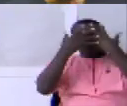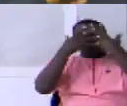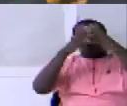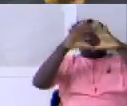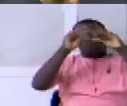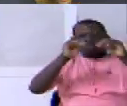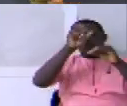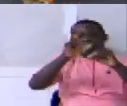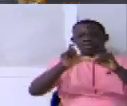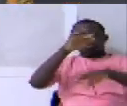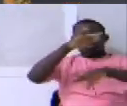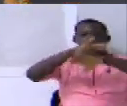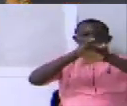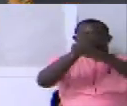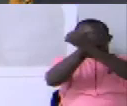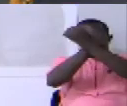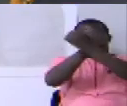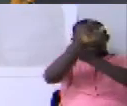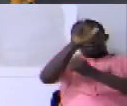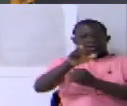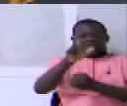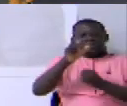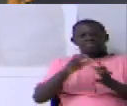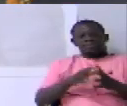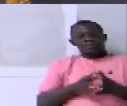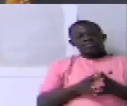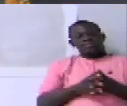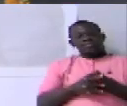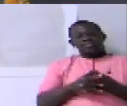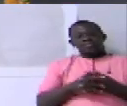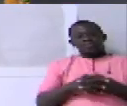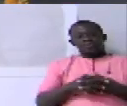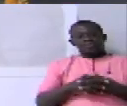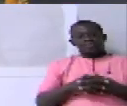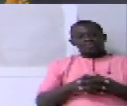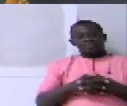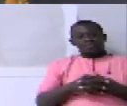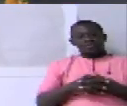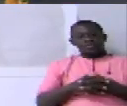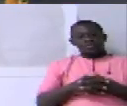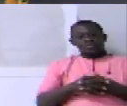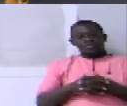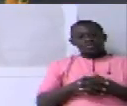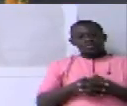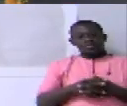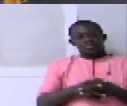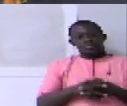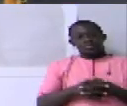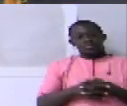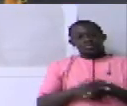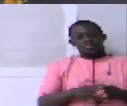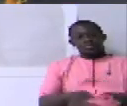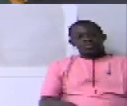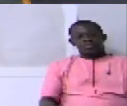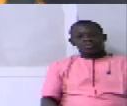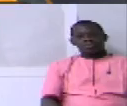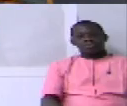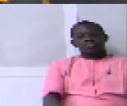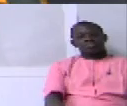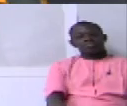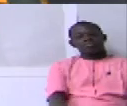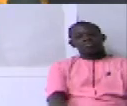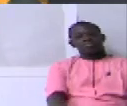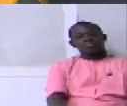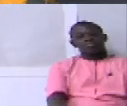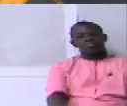prisoners? Sai nanyin kar do momenti ni misali kama kaso kono do kulali tajire ya wala